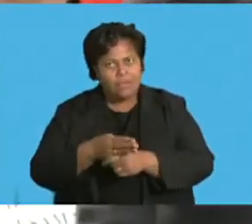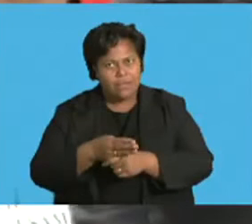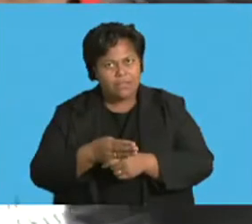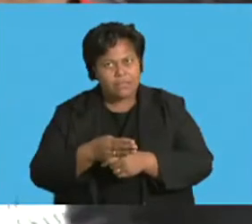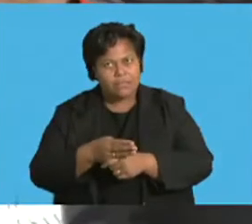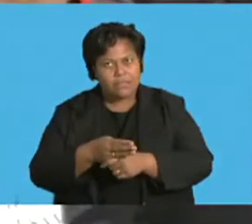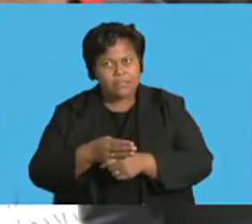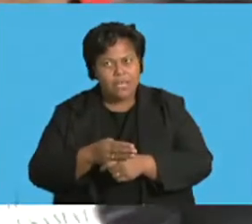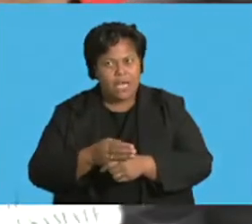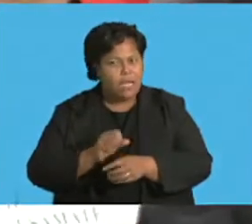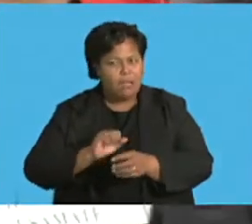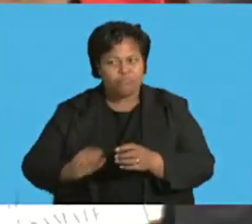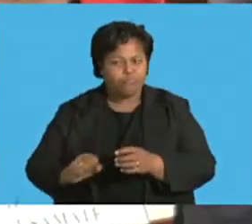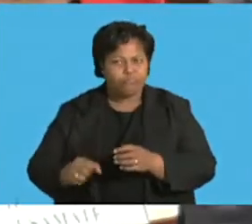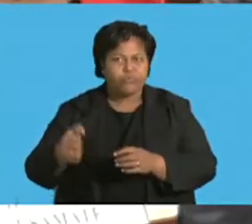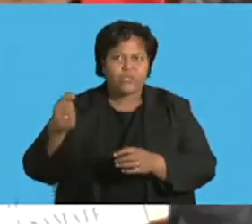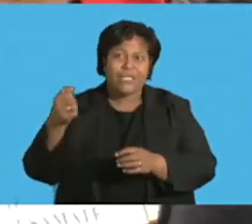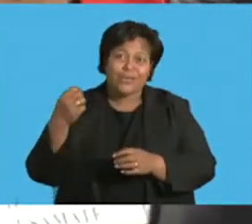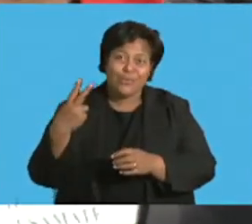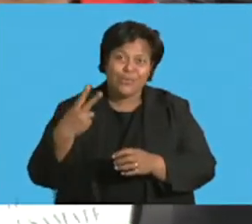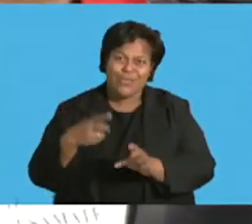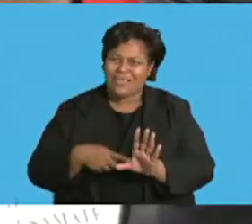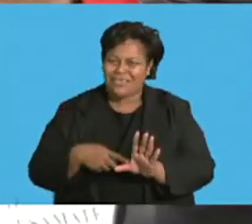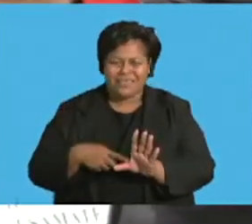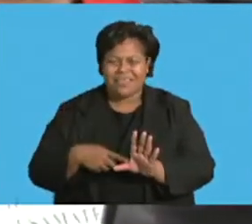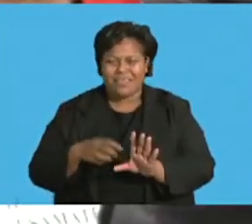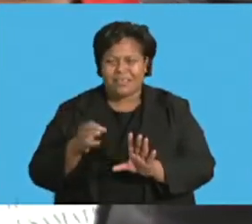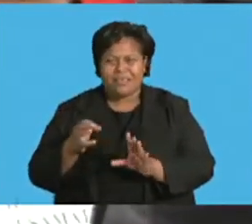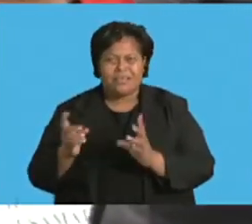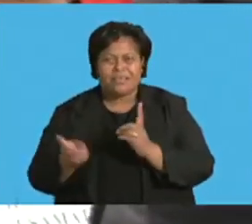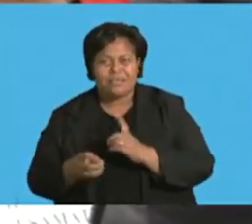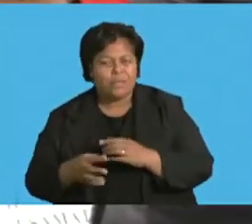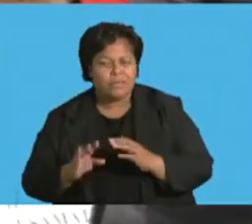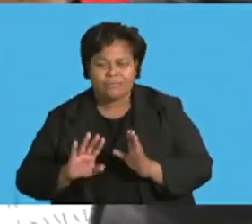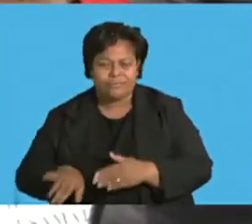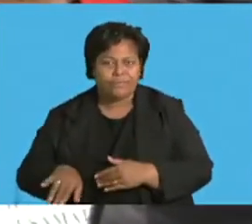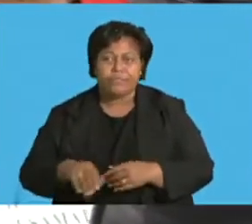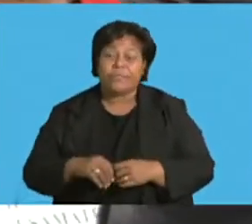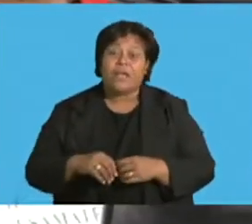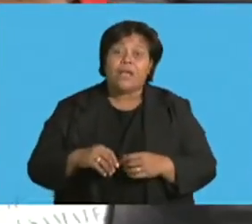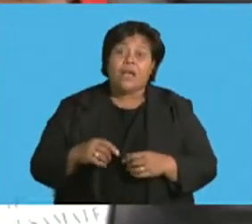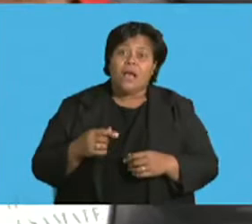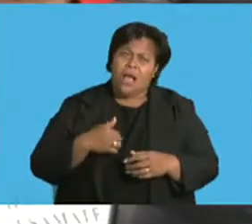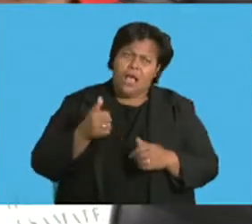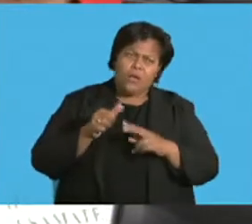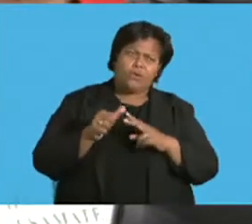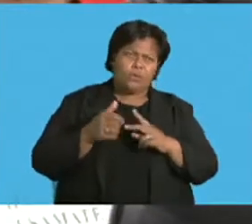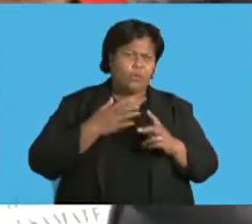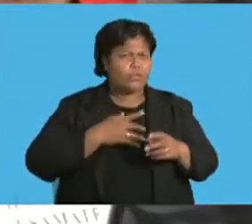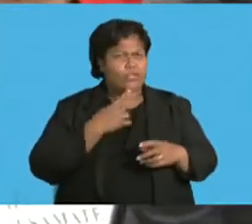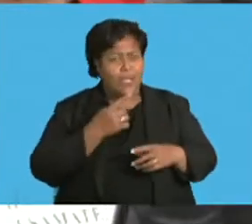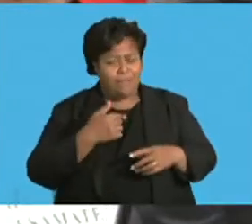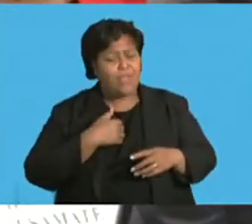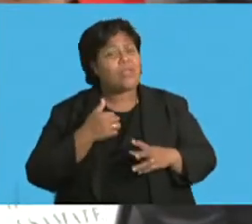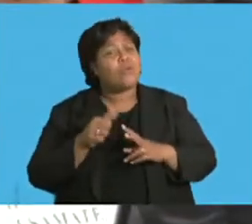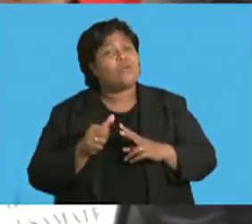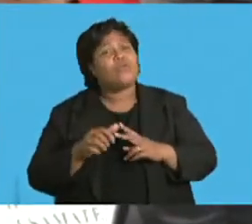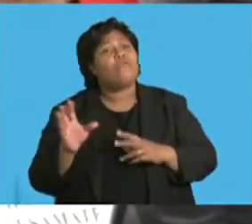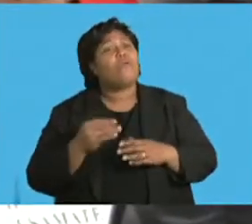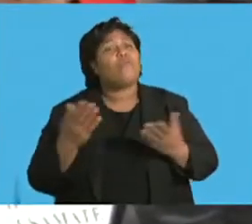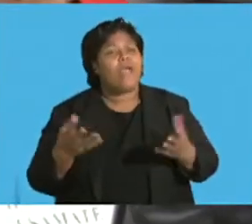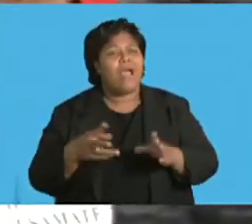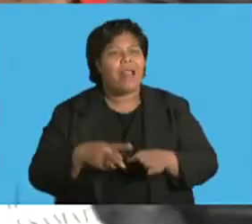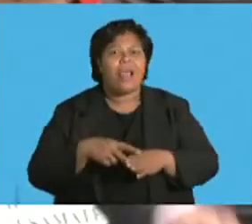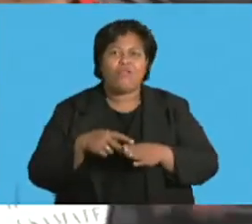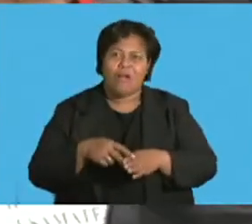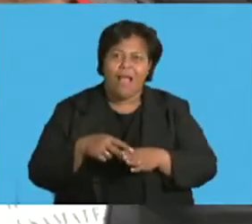motion. Mr. Speaker, sir, I'd like to start off by saying that I'm also from Nandrunga, but also, Mr.